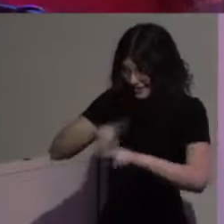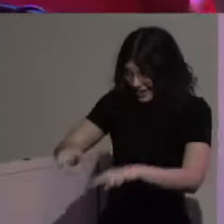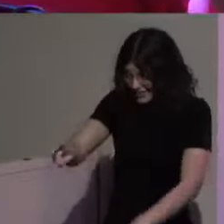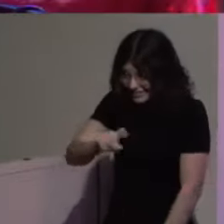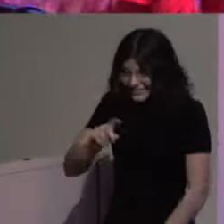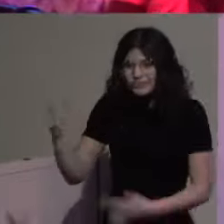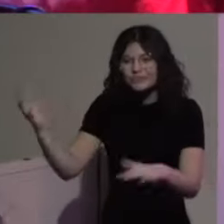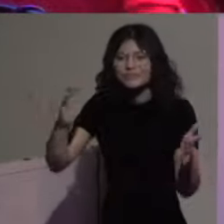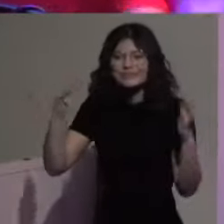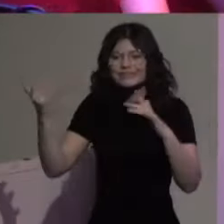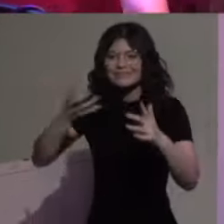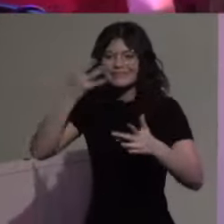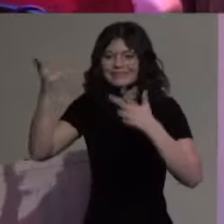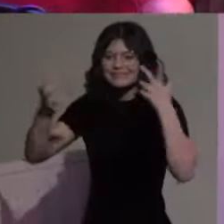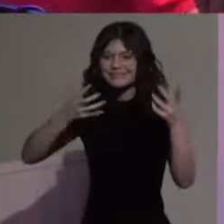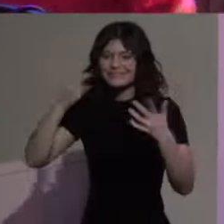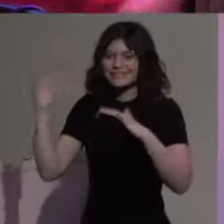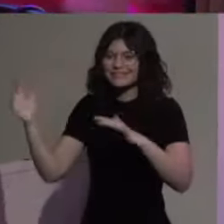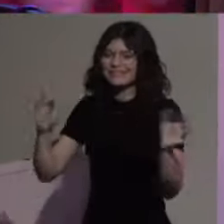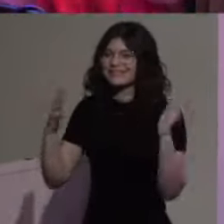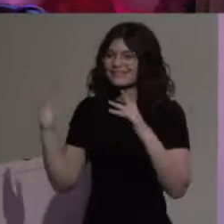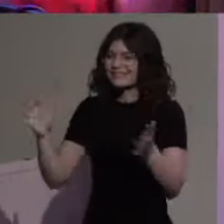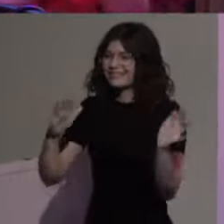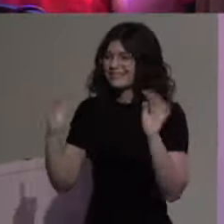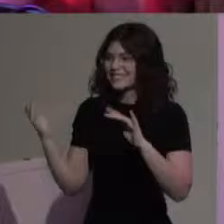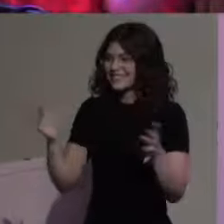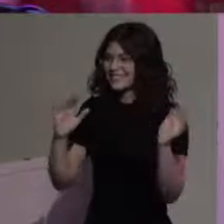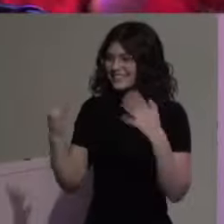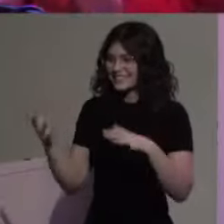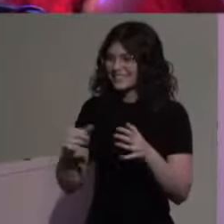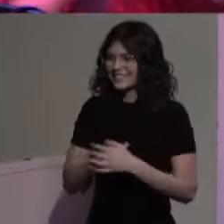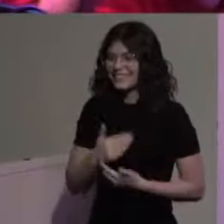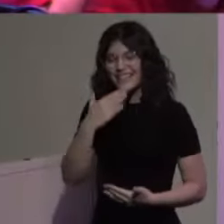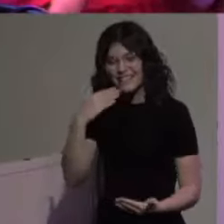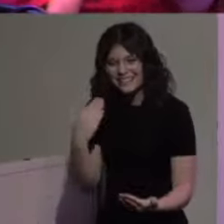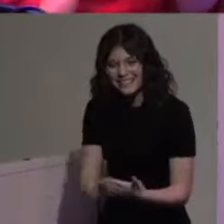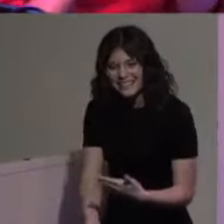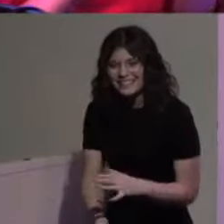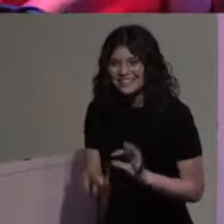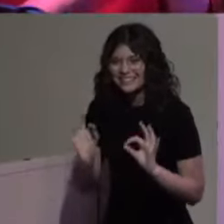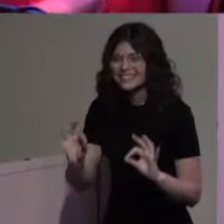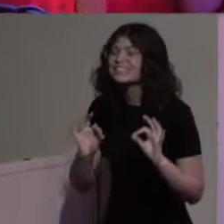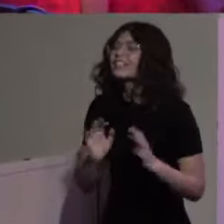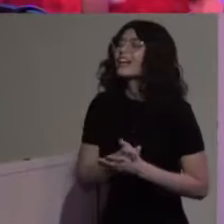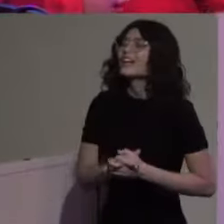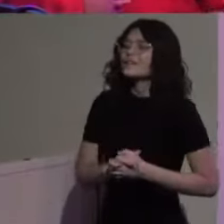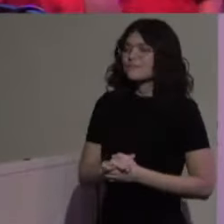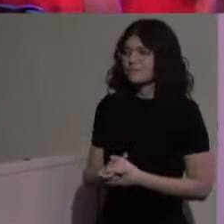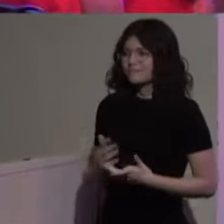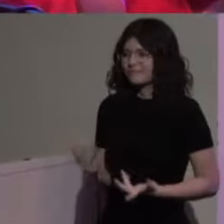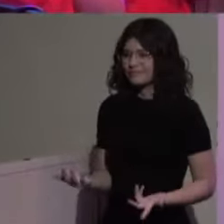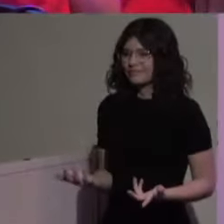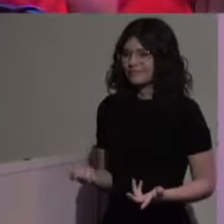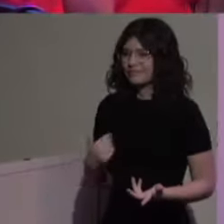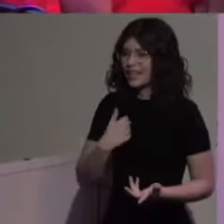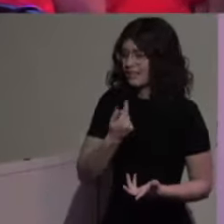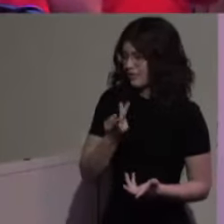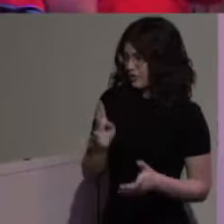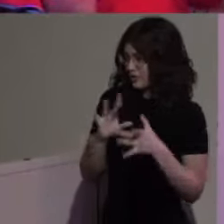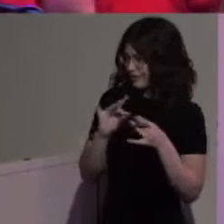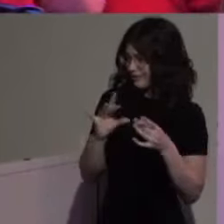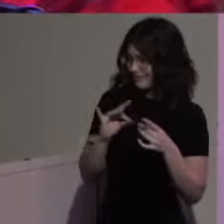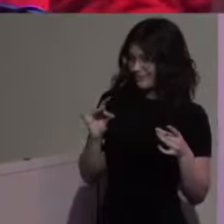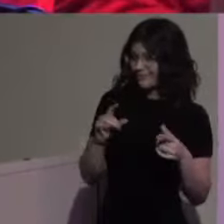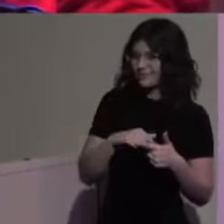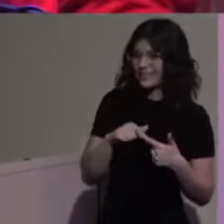Yeah. Good, good, good. I just have a couple things to say, and then